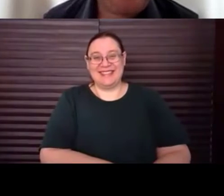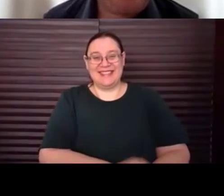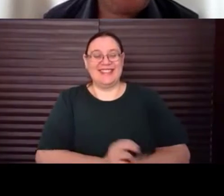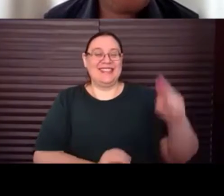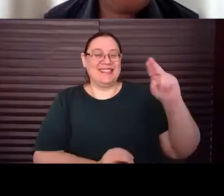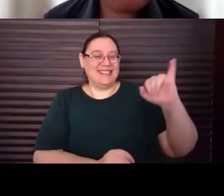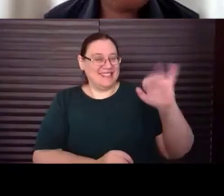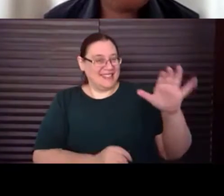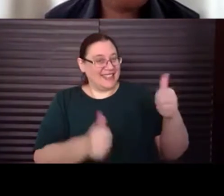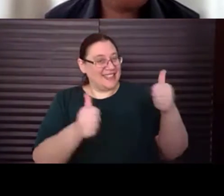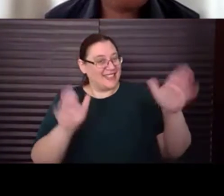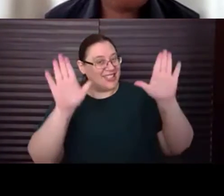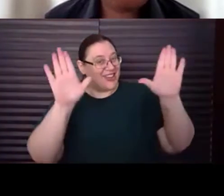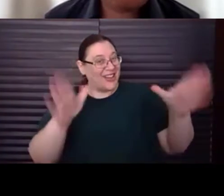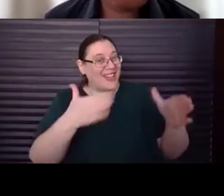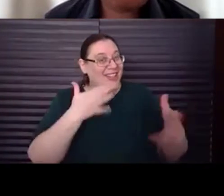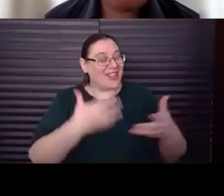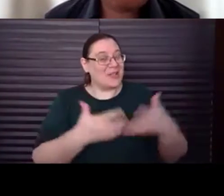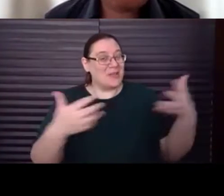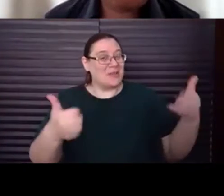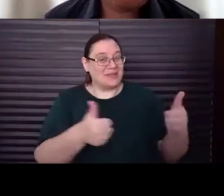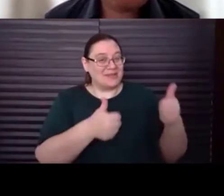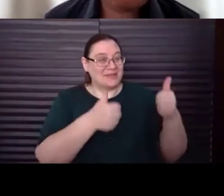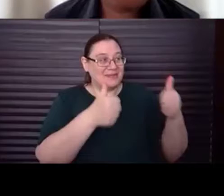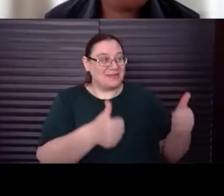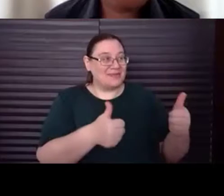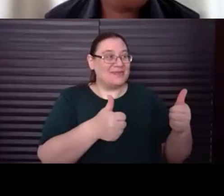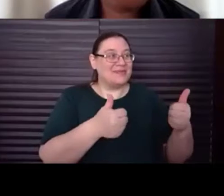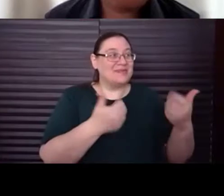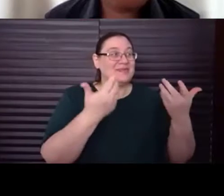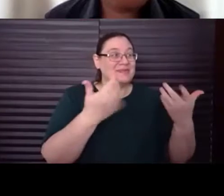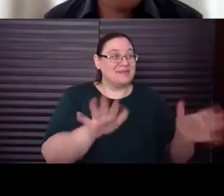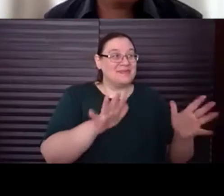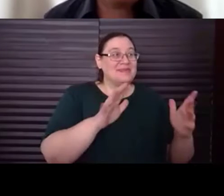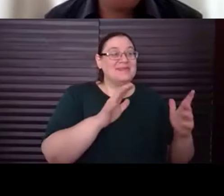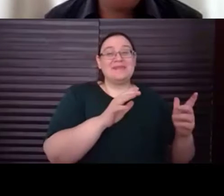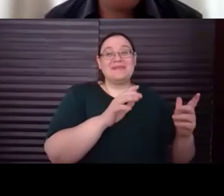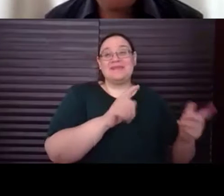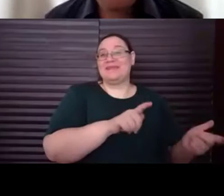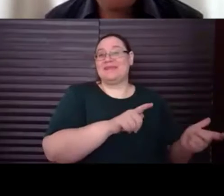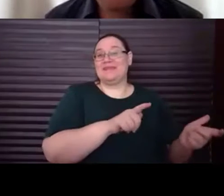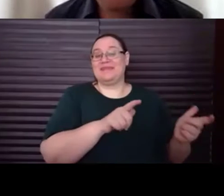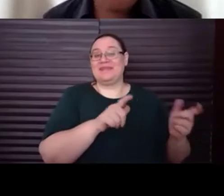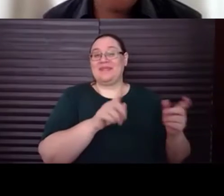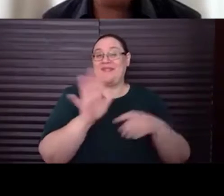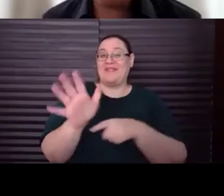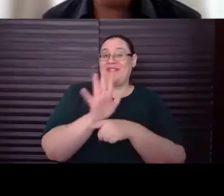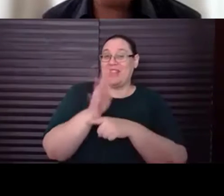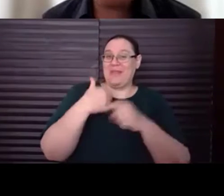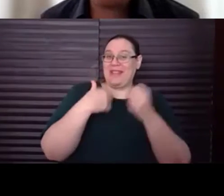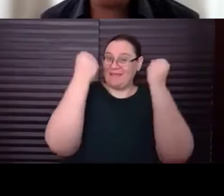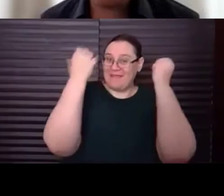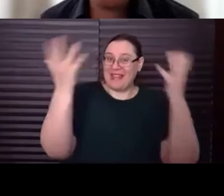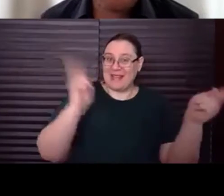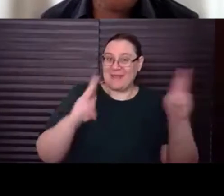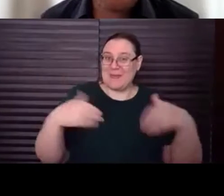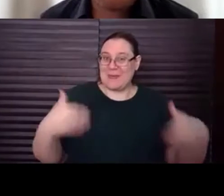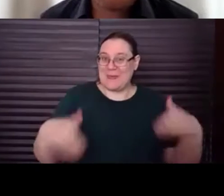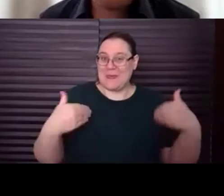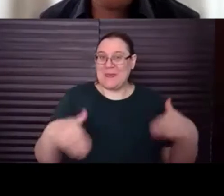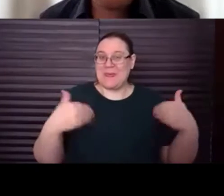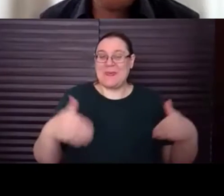That is great. Thank you so much. And now this film has a lot of people here,